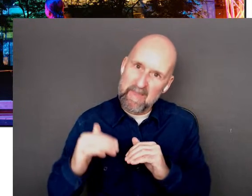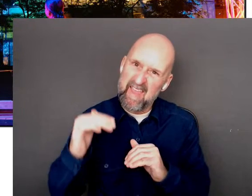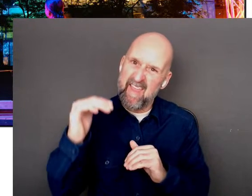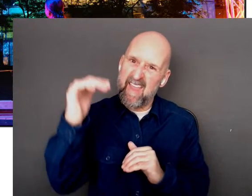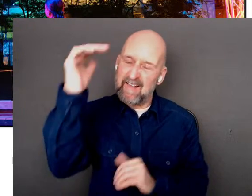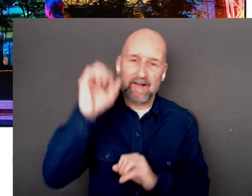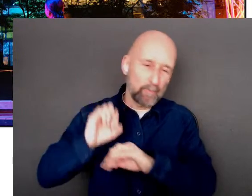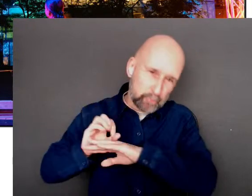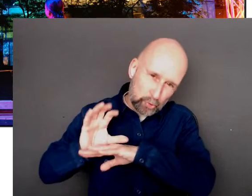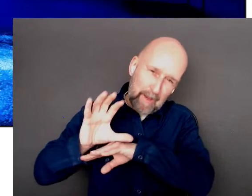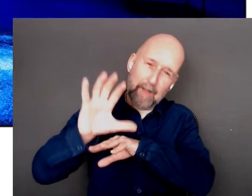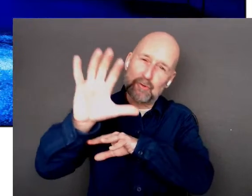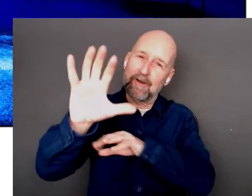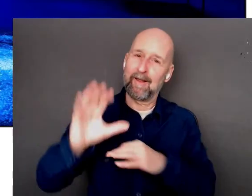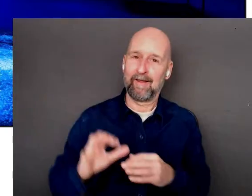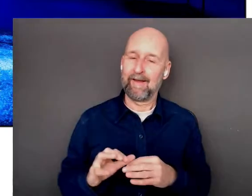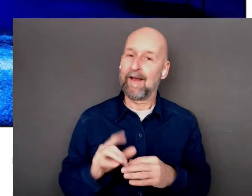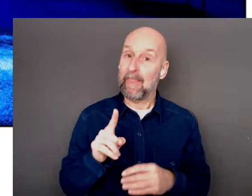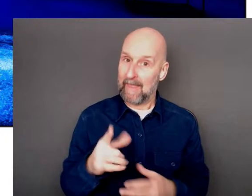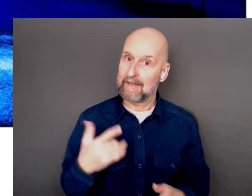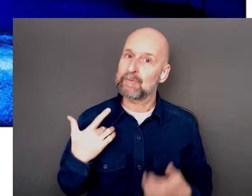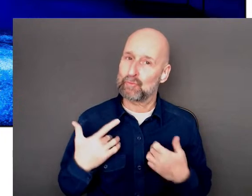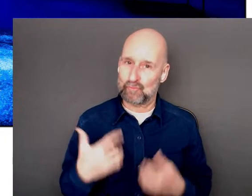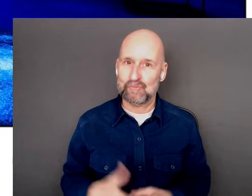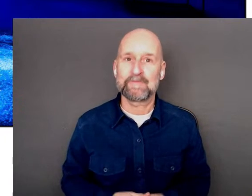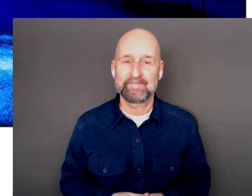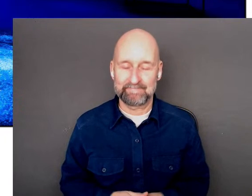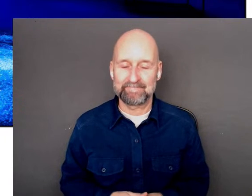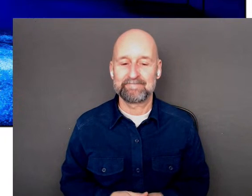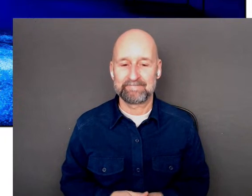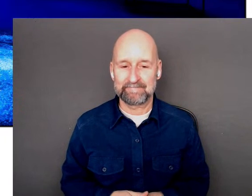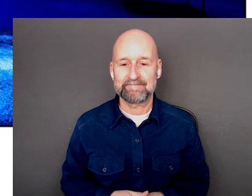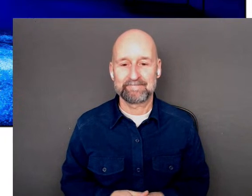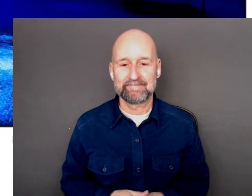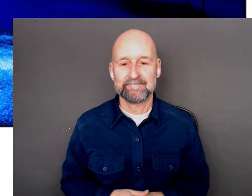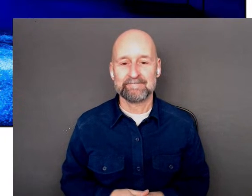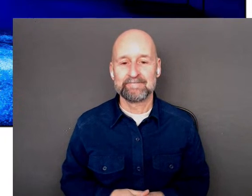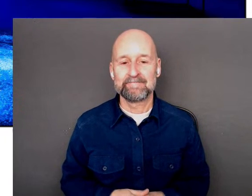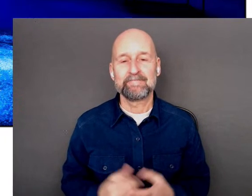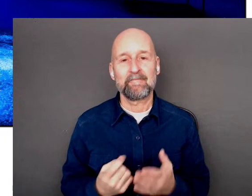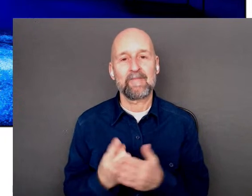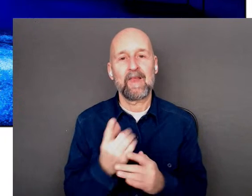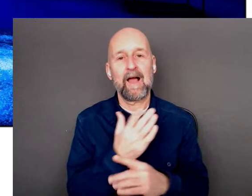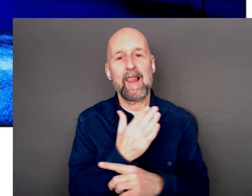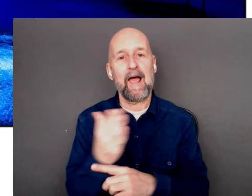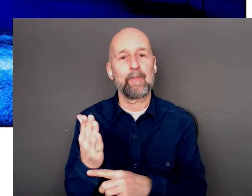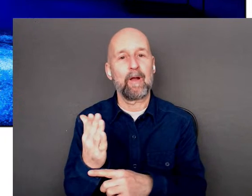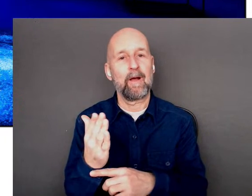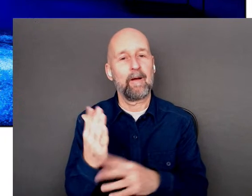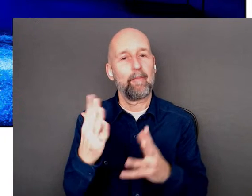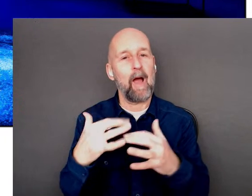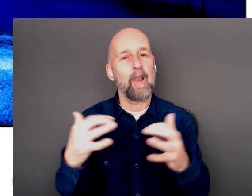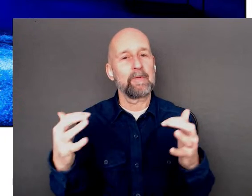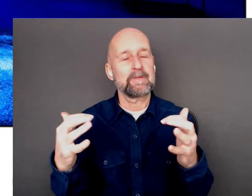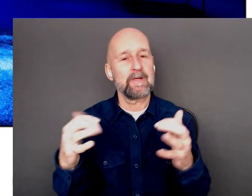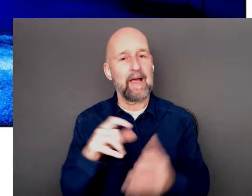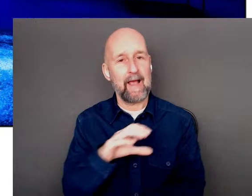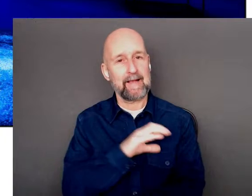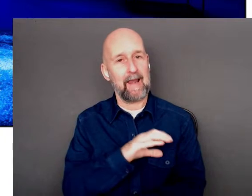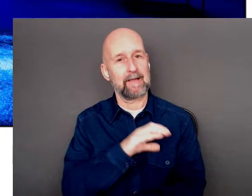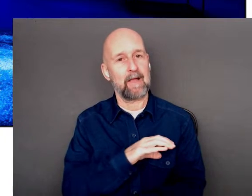which is quite interesting. This is at the Library of Parliament in Canada. So we had the chance to work on a project